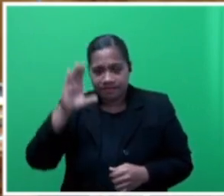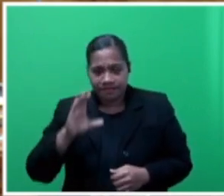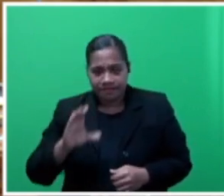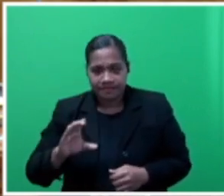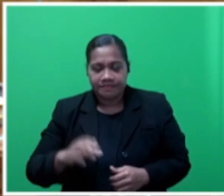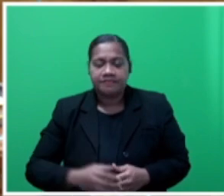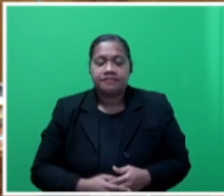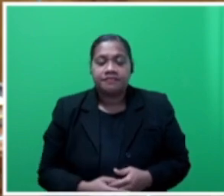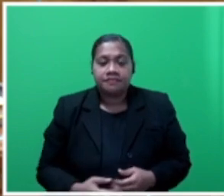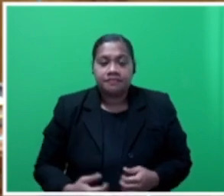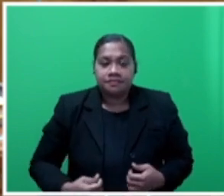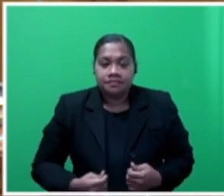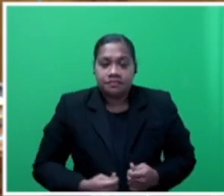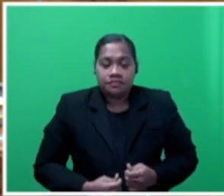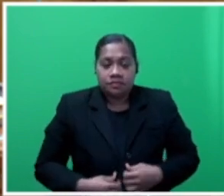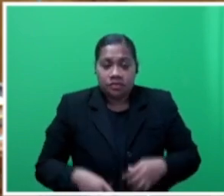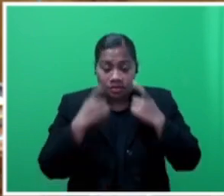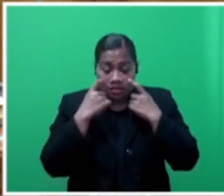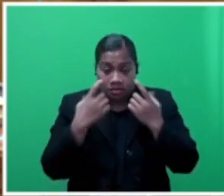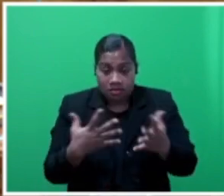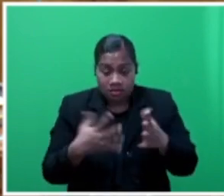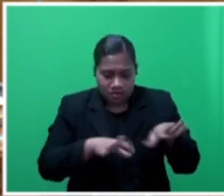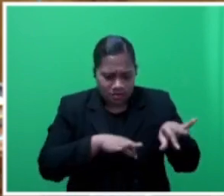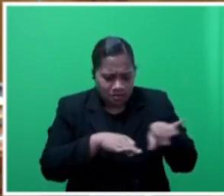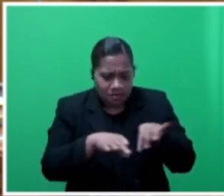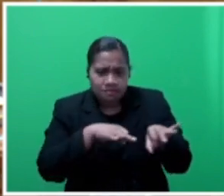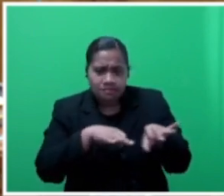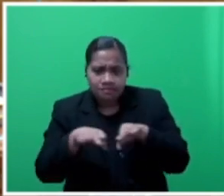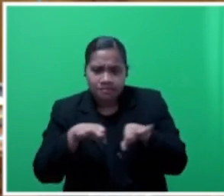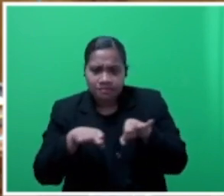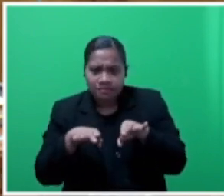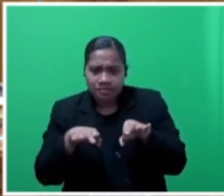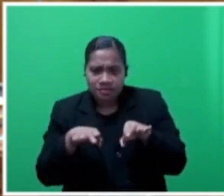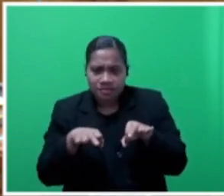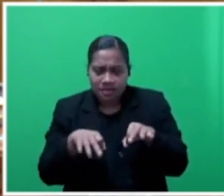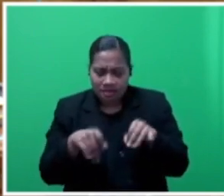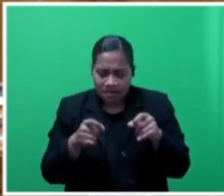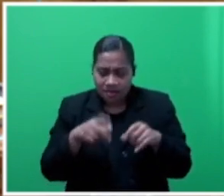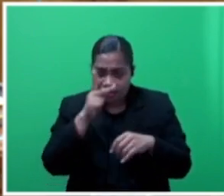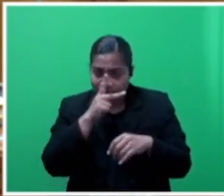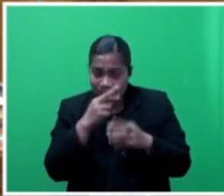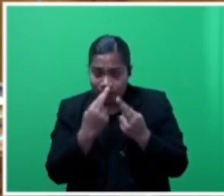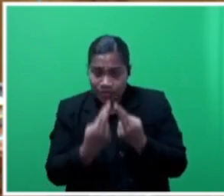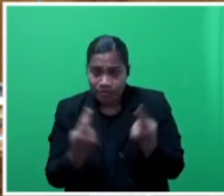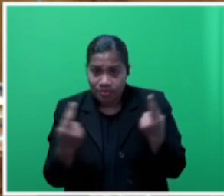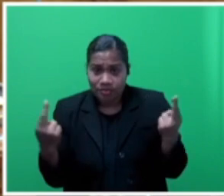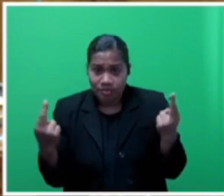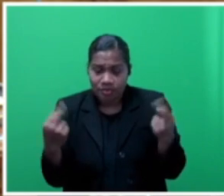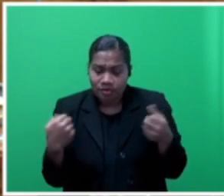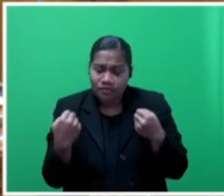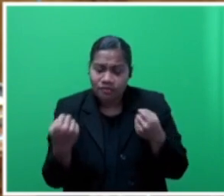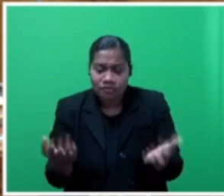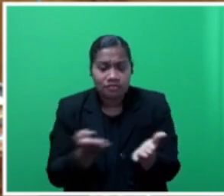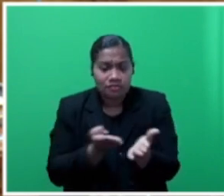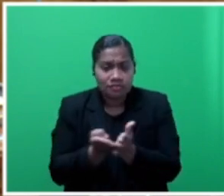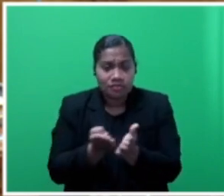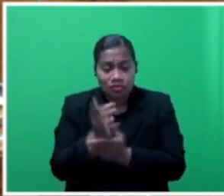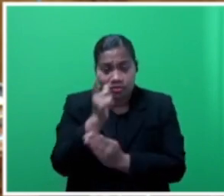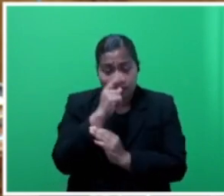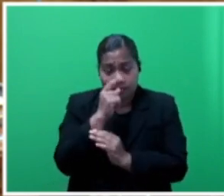Depicting the plan for nurturing and allocating public resources for rendering services to the people.